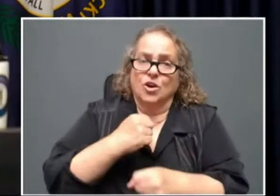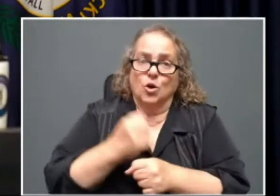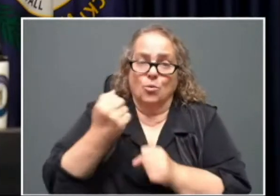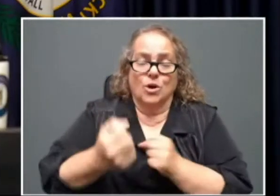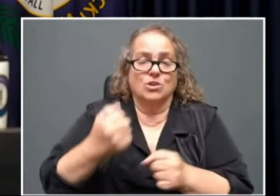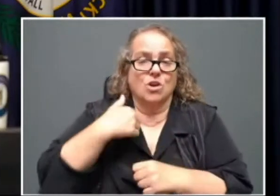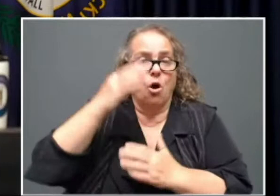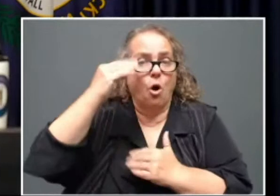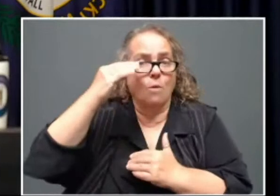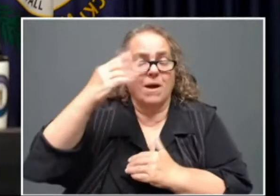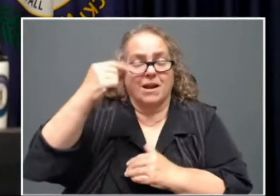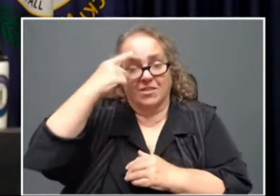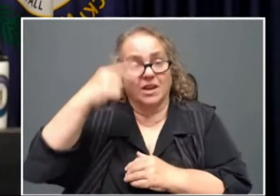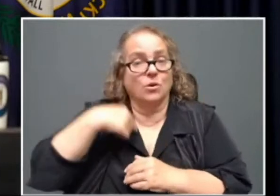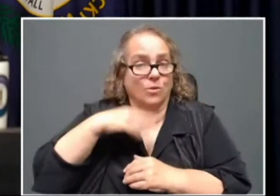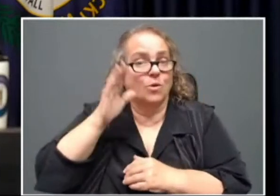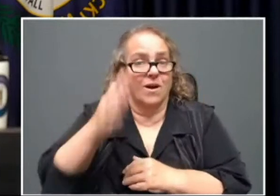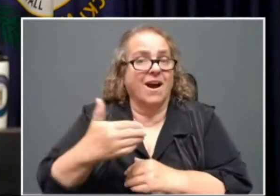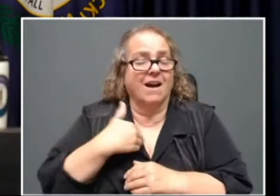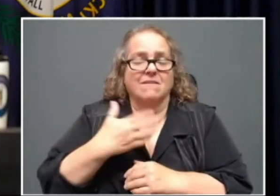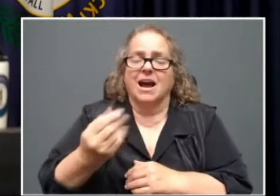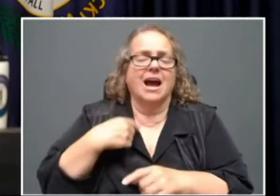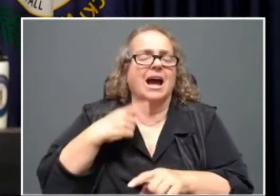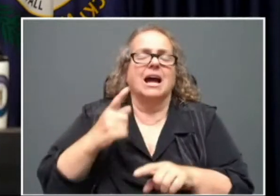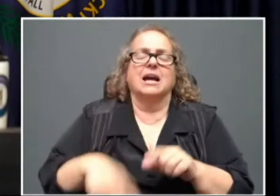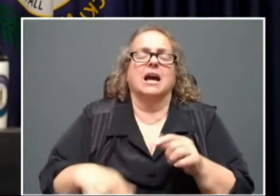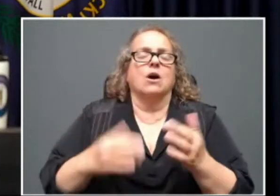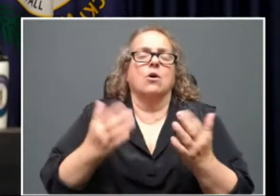we'll have. And I can't wait to be a